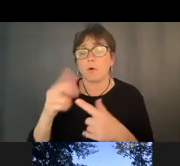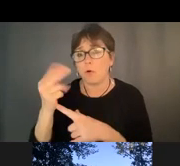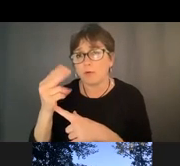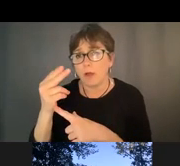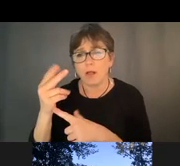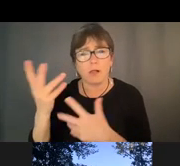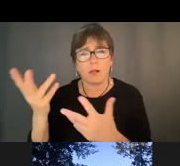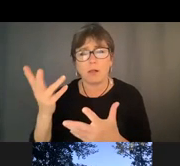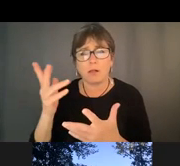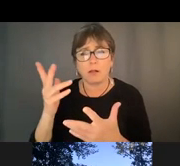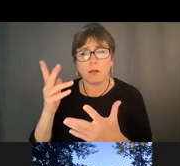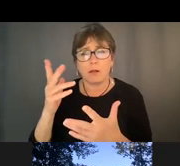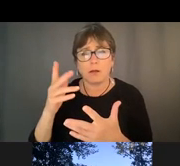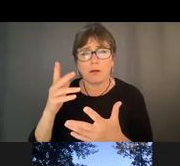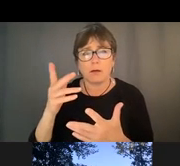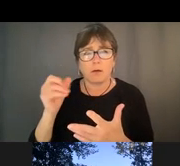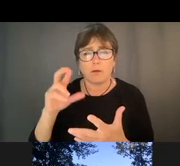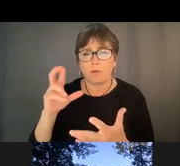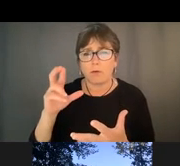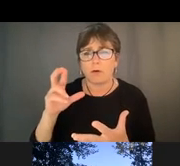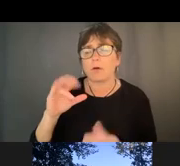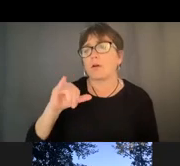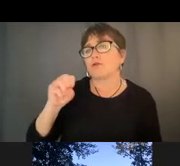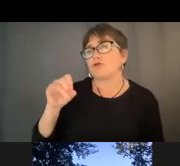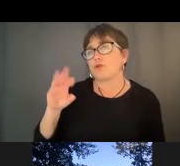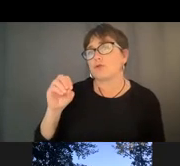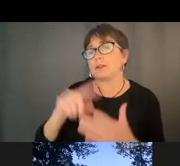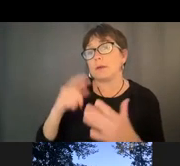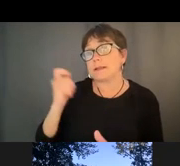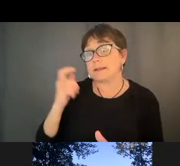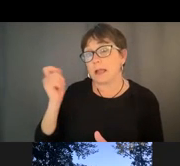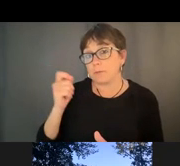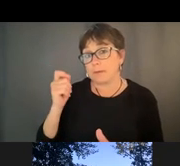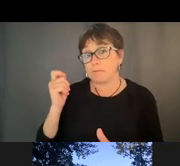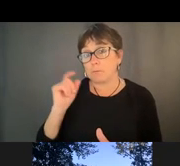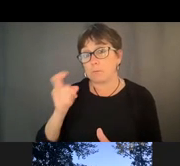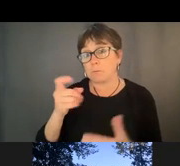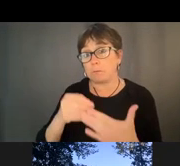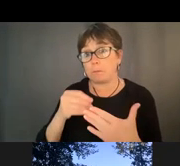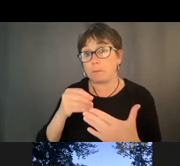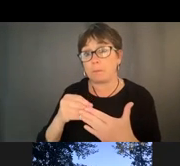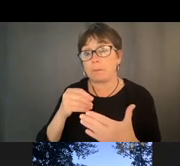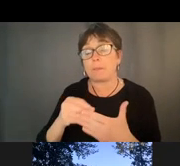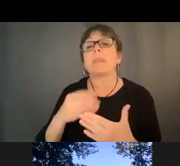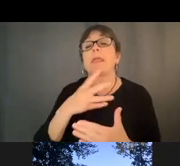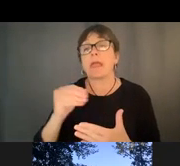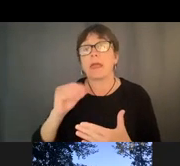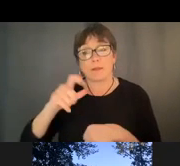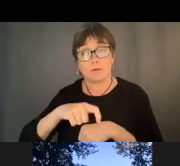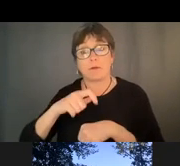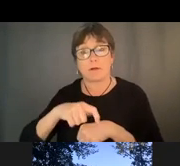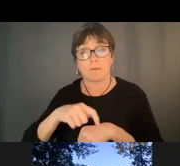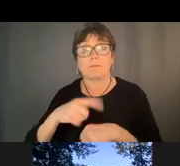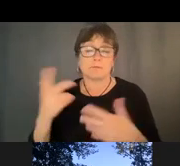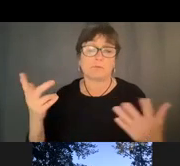Is or that... are you talking about stipends, Beth? Because we can talk about yes and for time. So yes and yes. Yes.